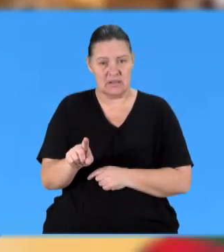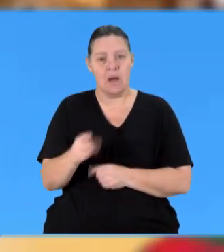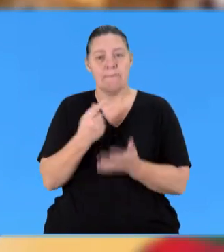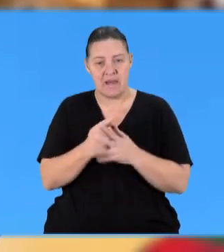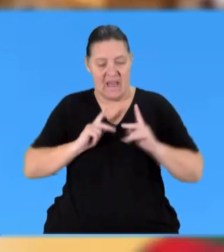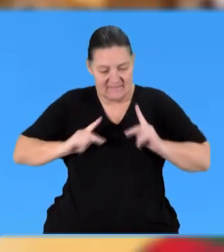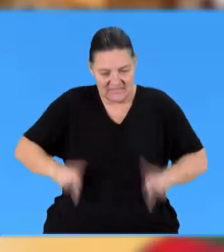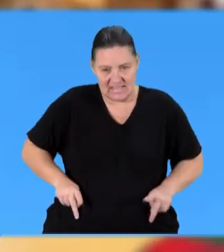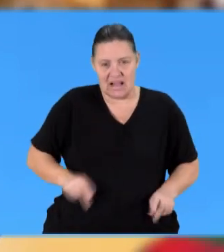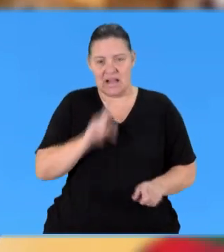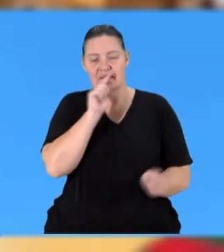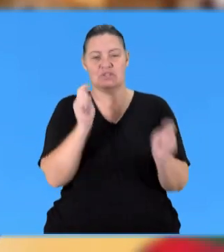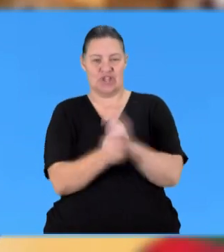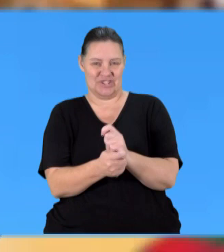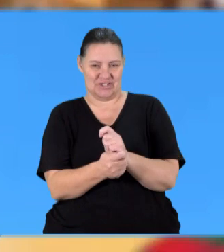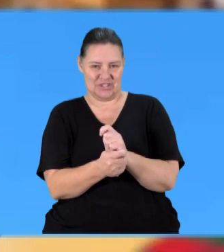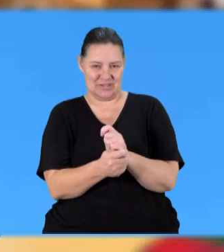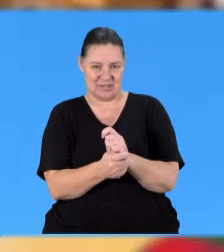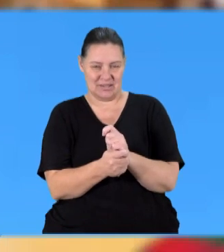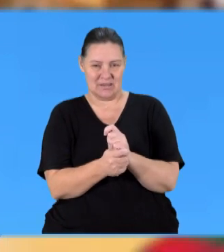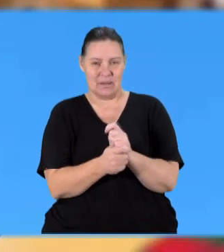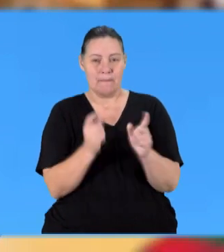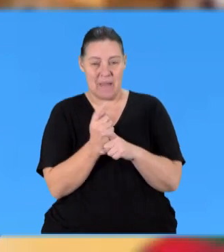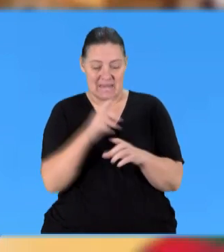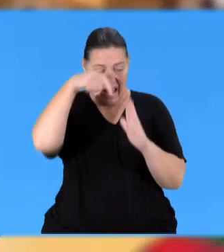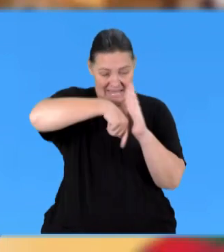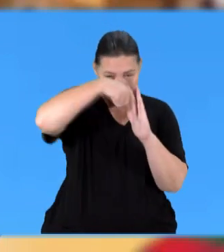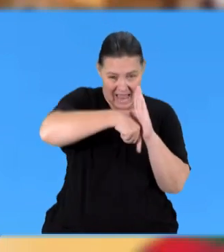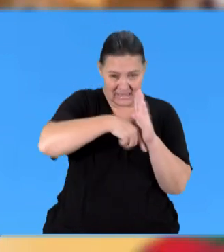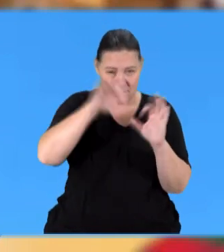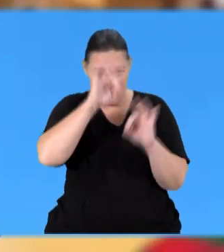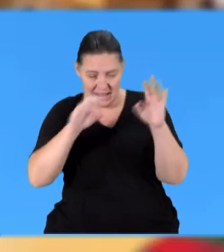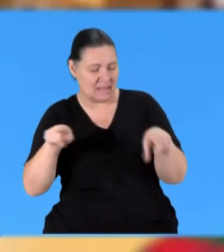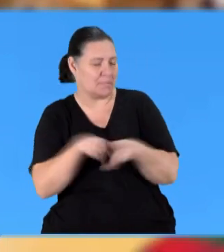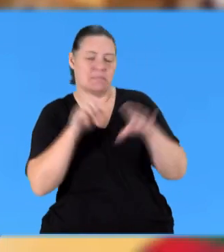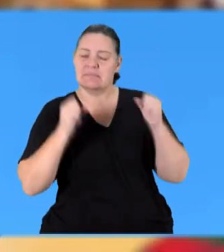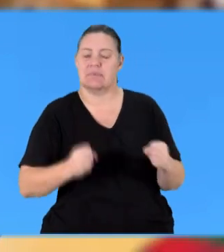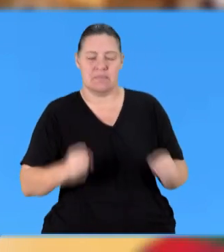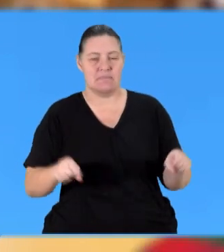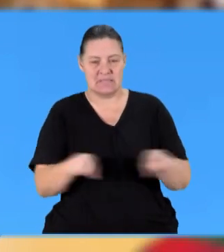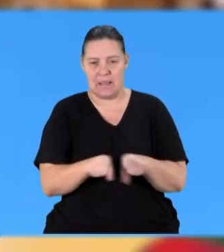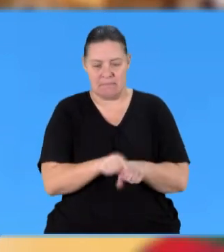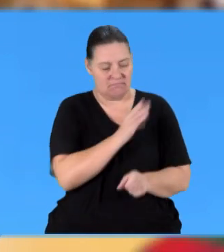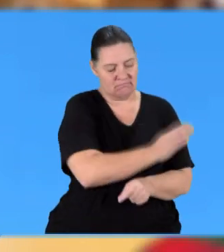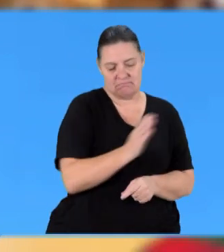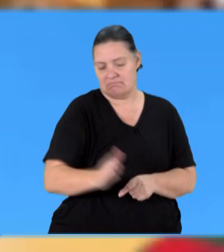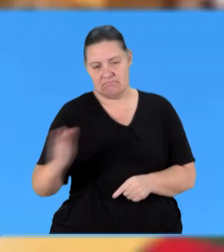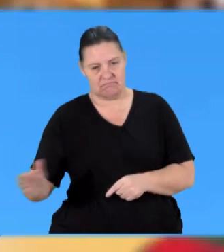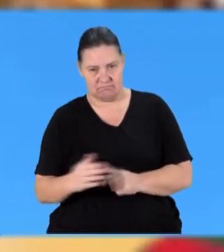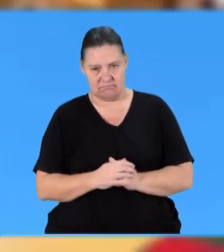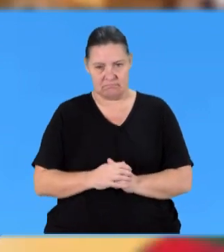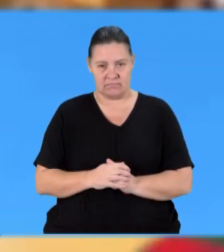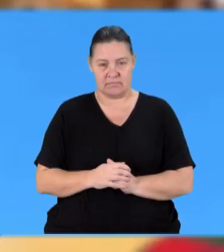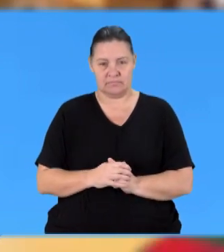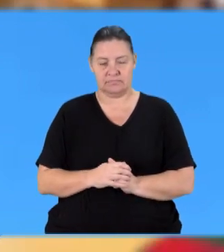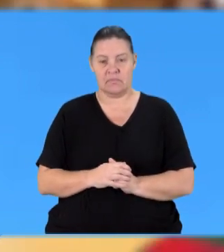physically. How you see them, that's how they've changed. But in the composition of the particles, they still remain intact and remain the same. Now